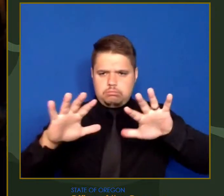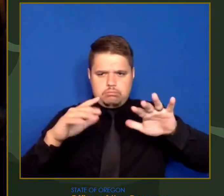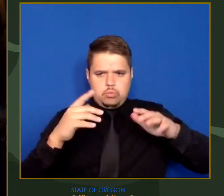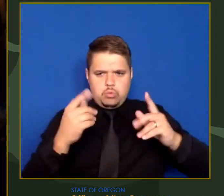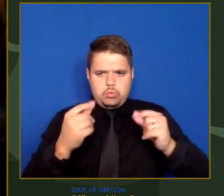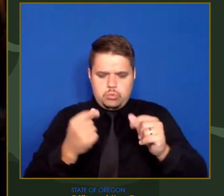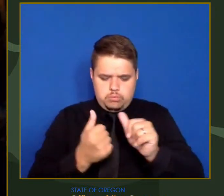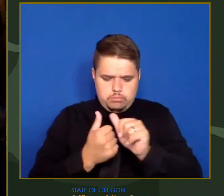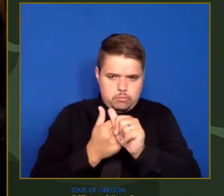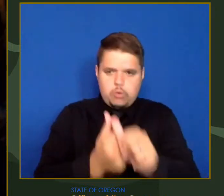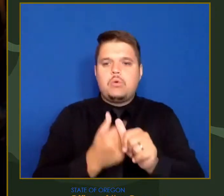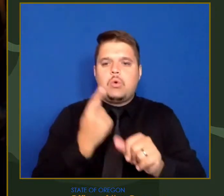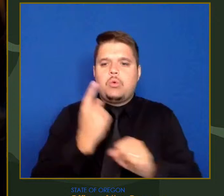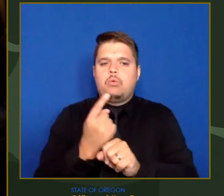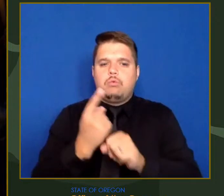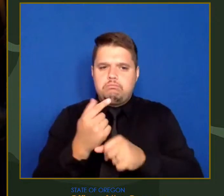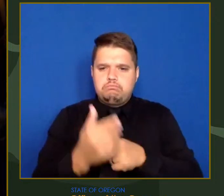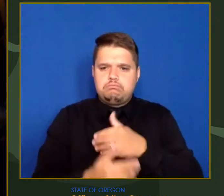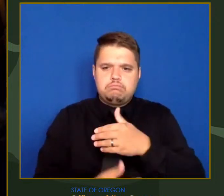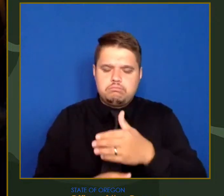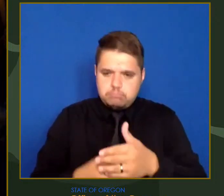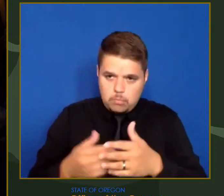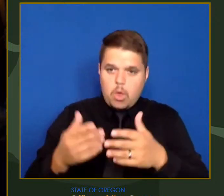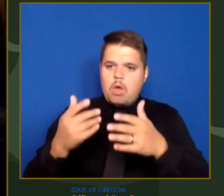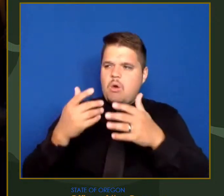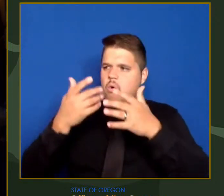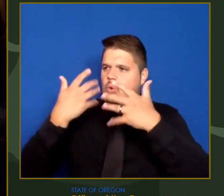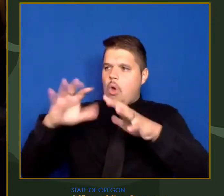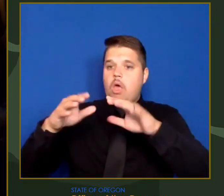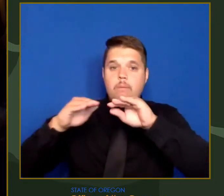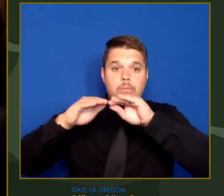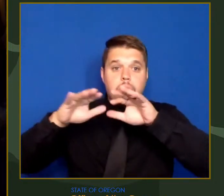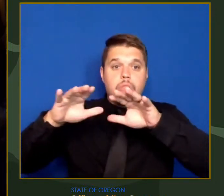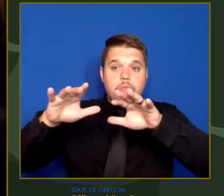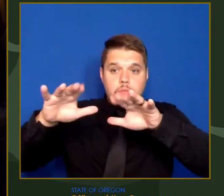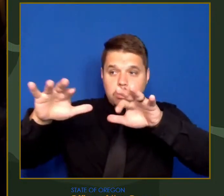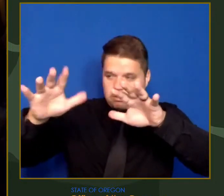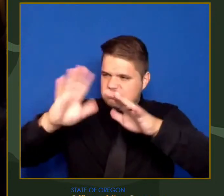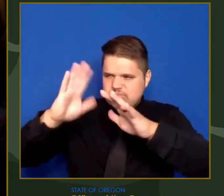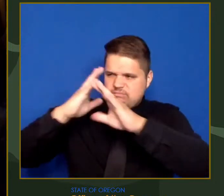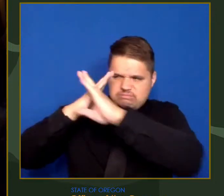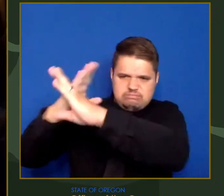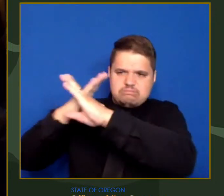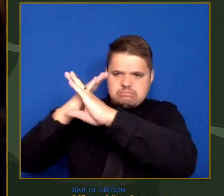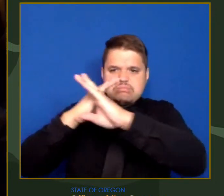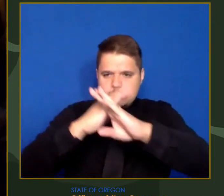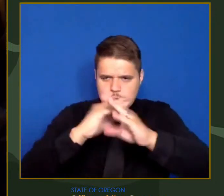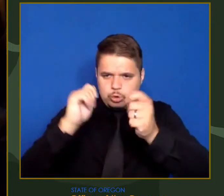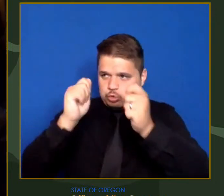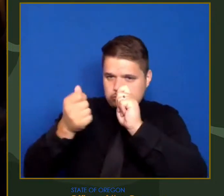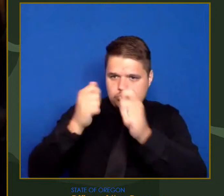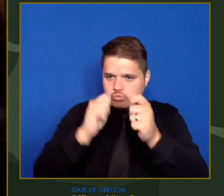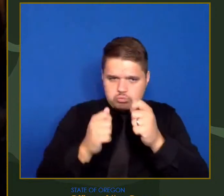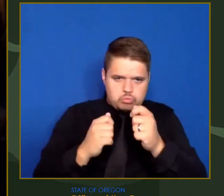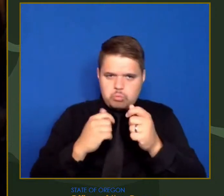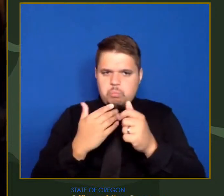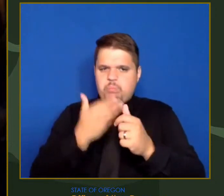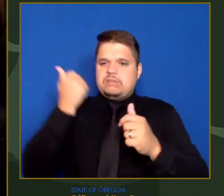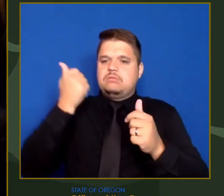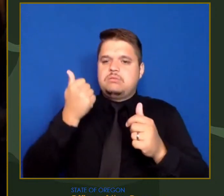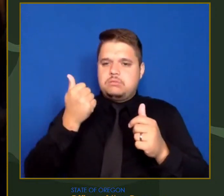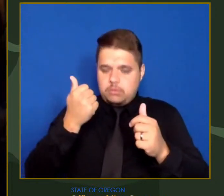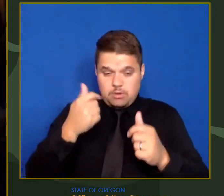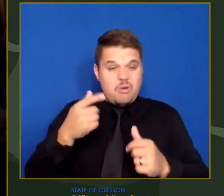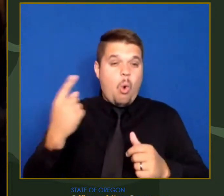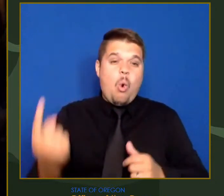continuing to mutate and cause more variants that could lead to an ongoing fight against this virus that lasts far longer